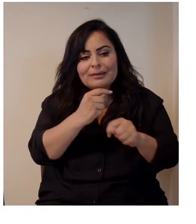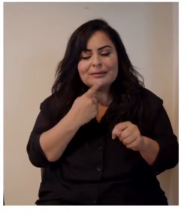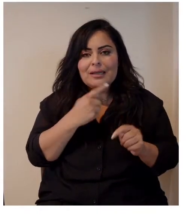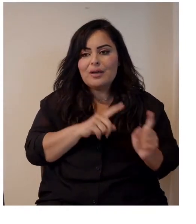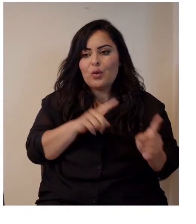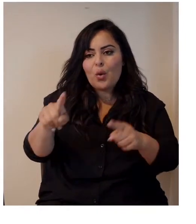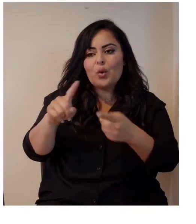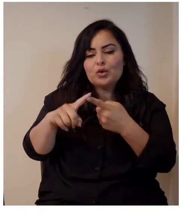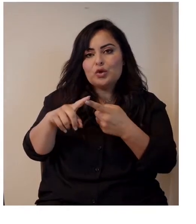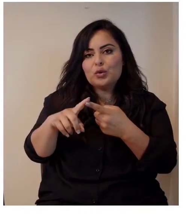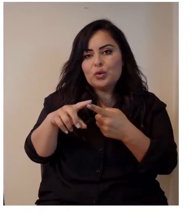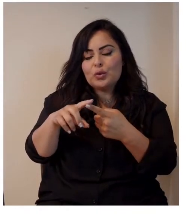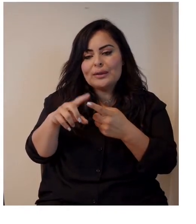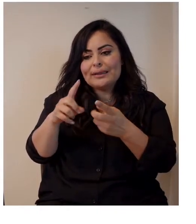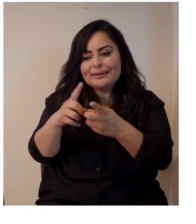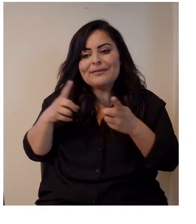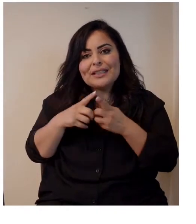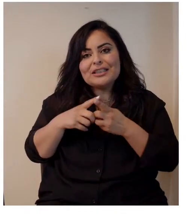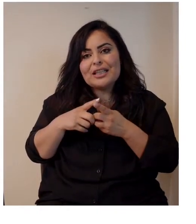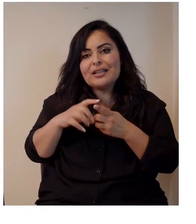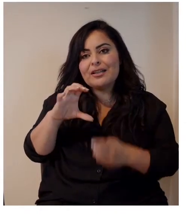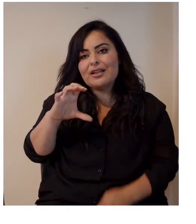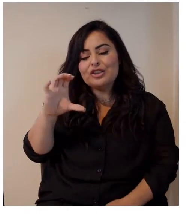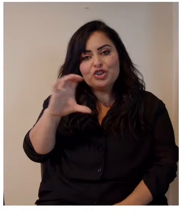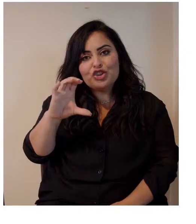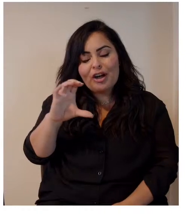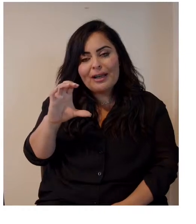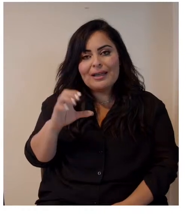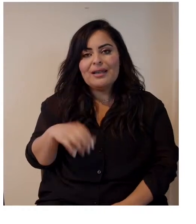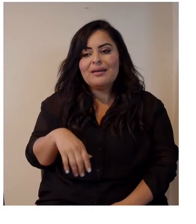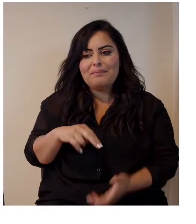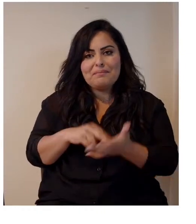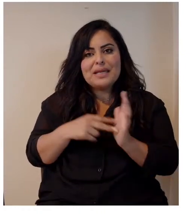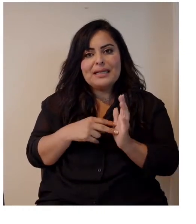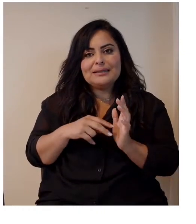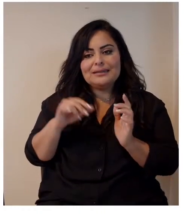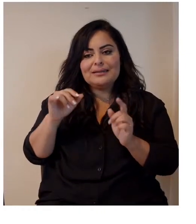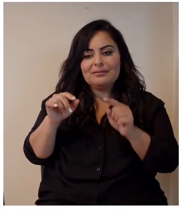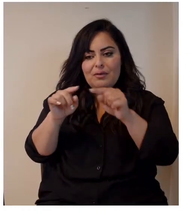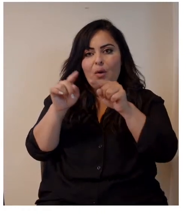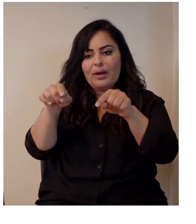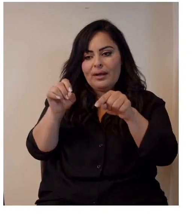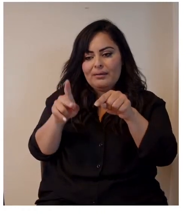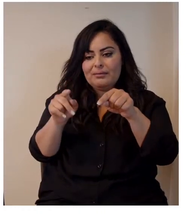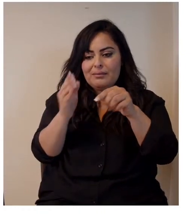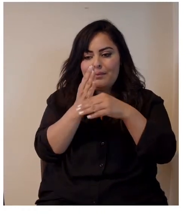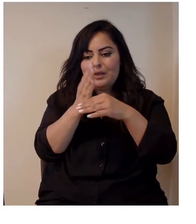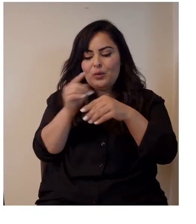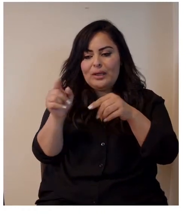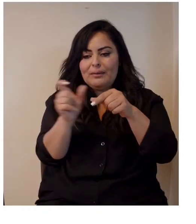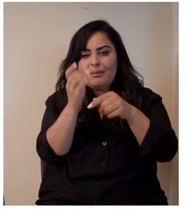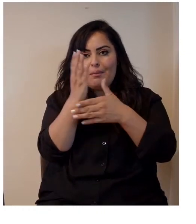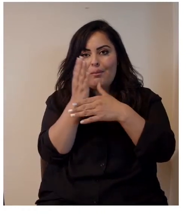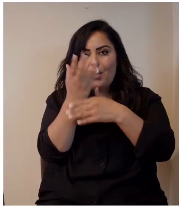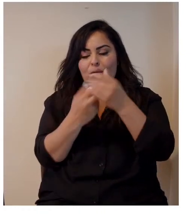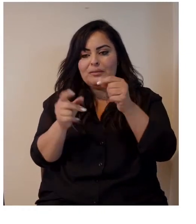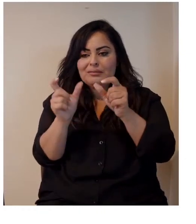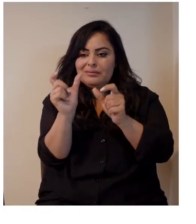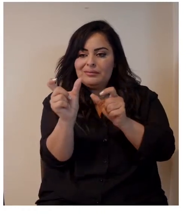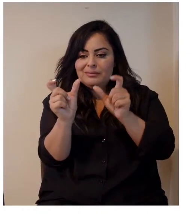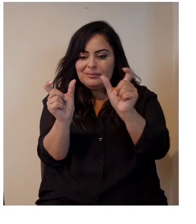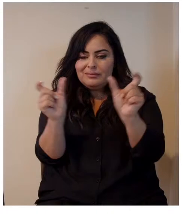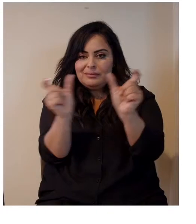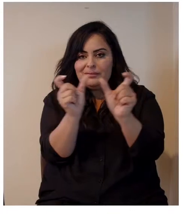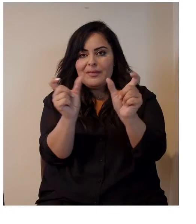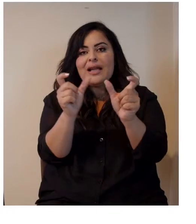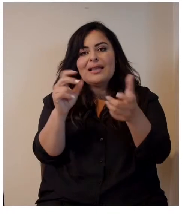to Division Charlie. And so if you go to Division C, you know that you're going somewhere in between these two brackets. So that's what the brackets are on the map